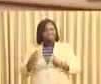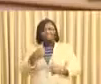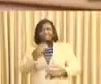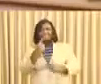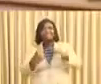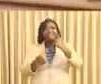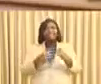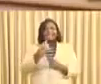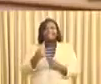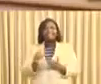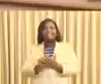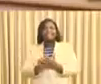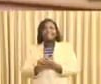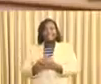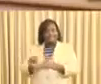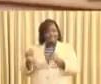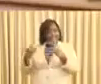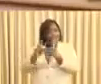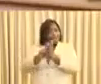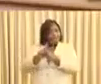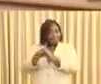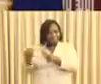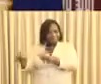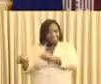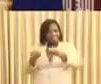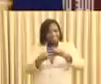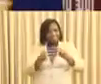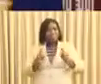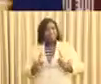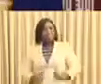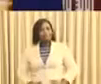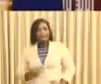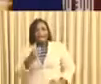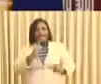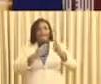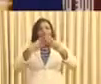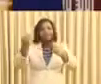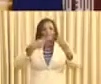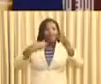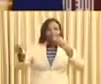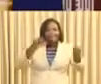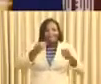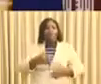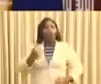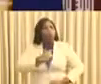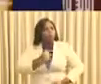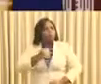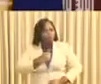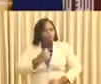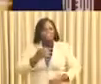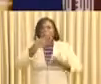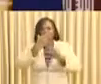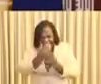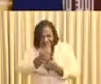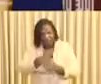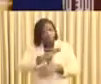contact, talking, singing, coughing, sneezing, and thereby sending droplets